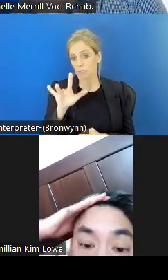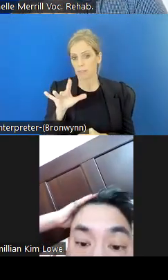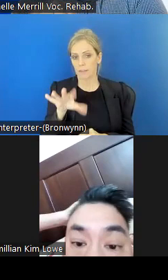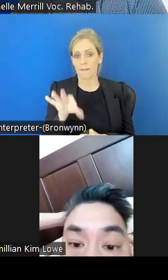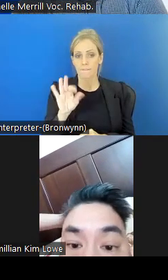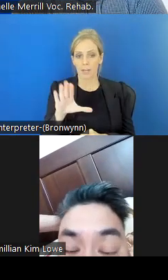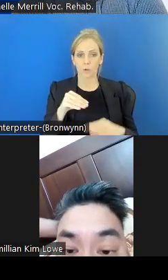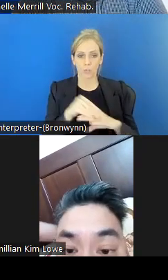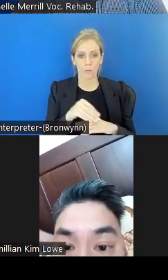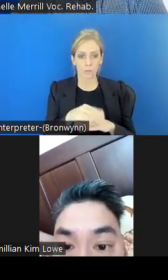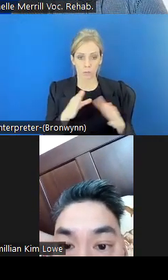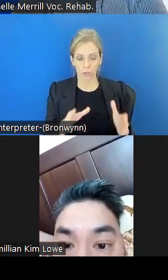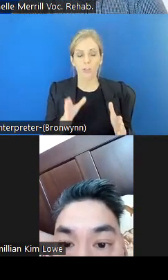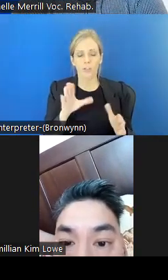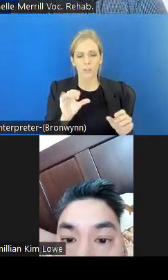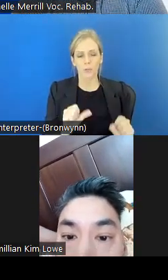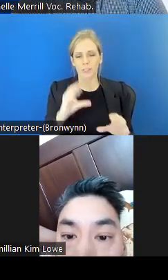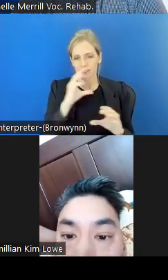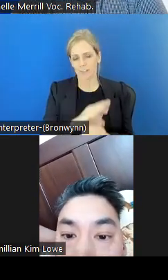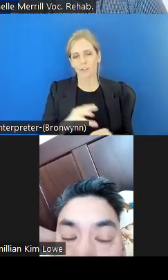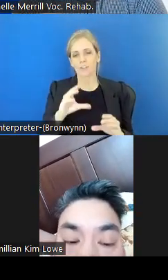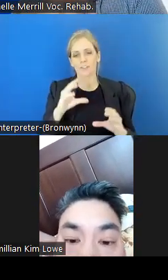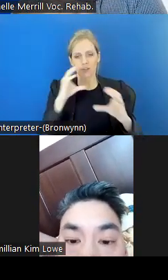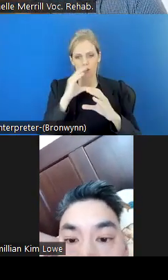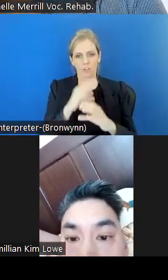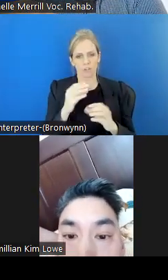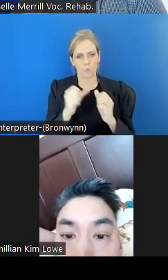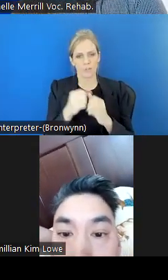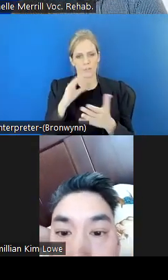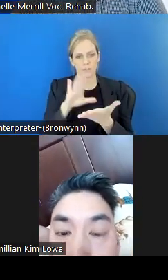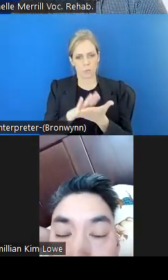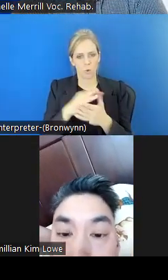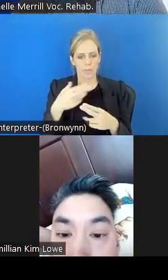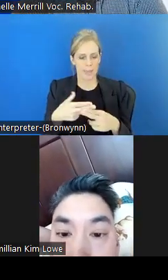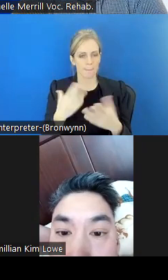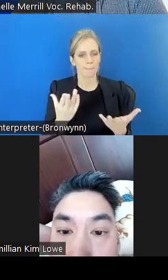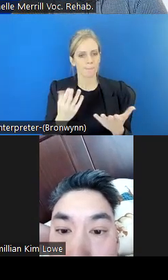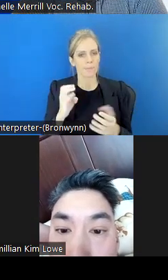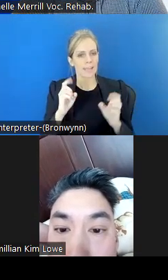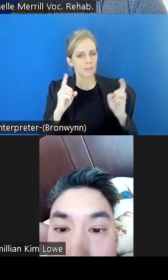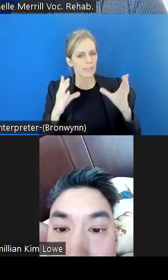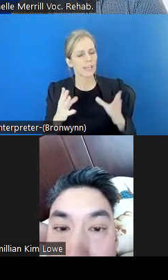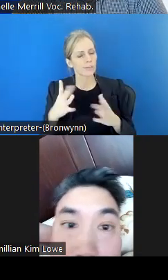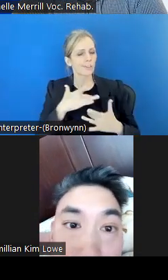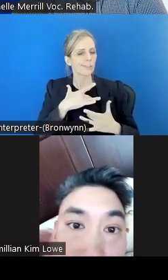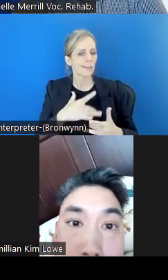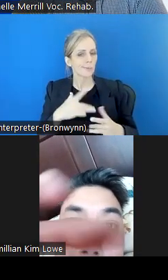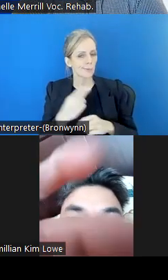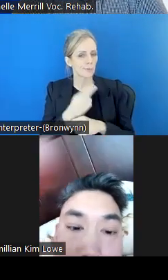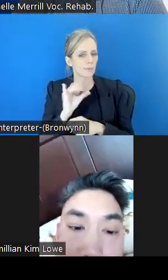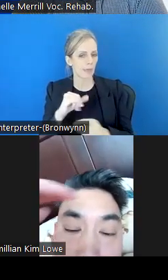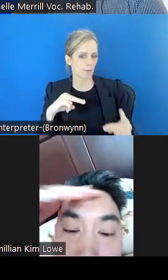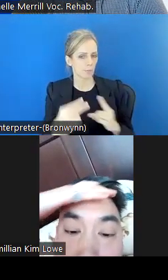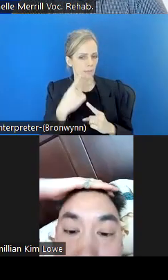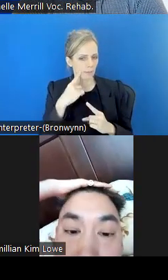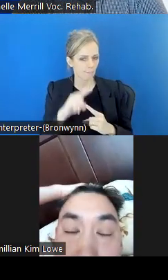the search where you can look by school. And that's the perspective that educators are most commonly going to be looking for, to